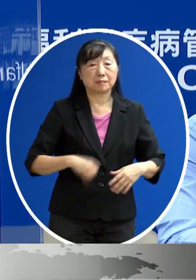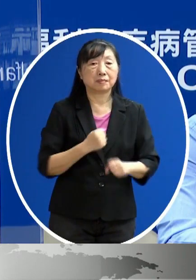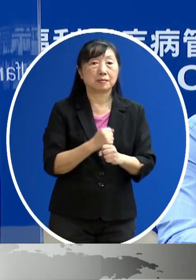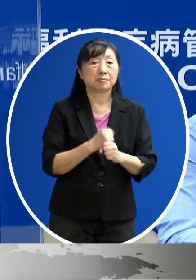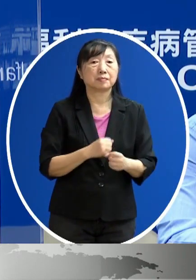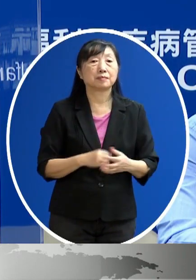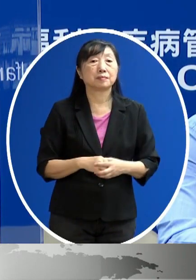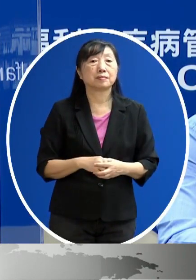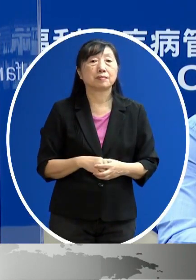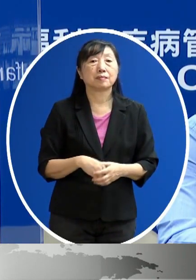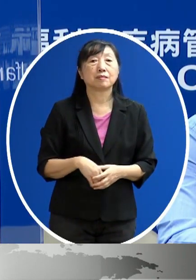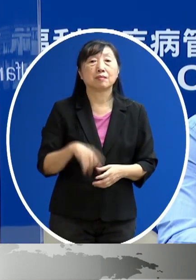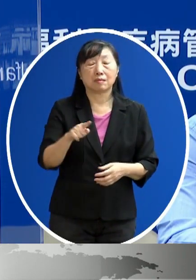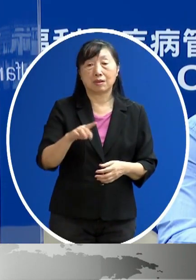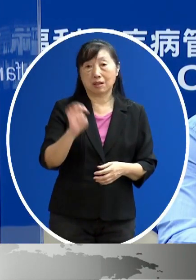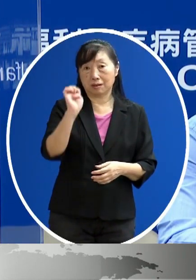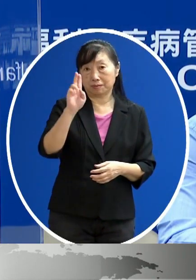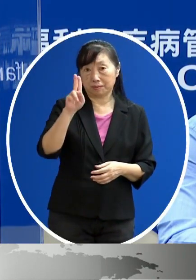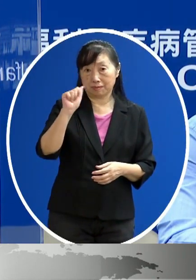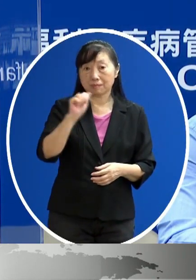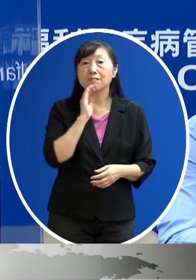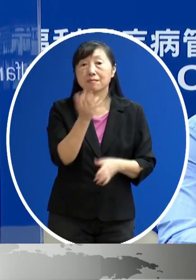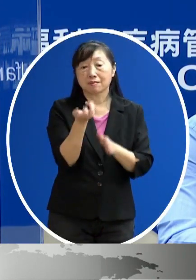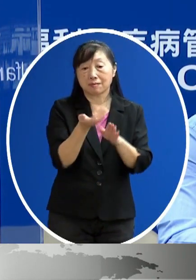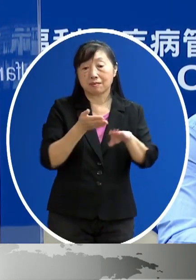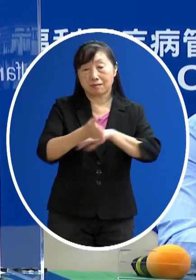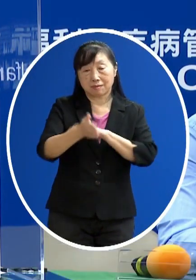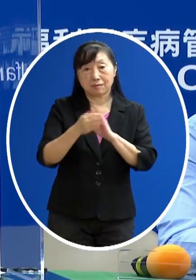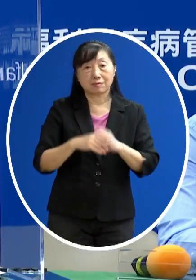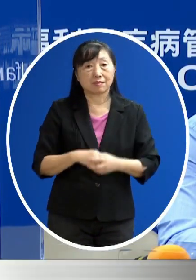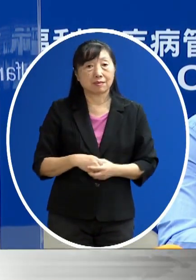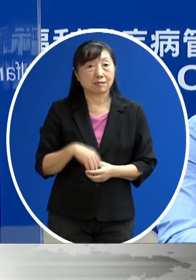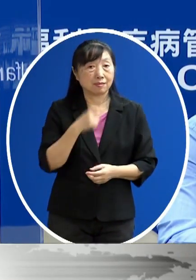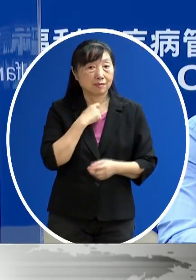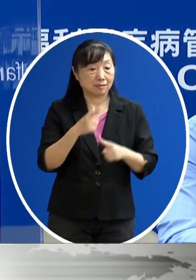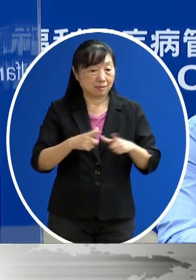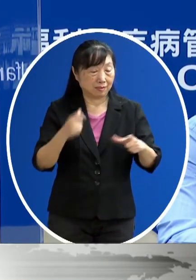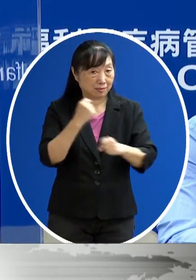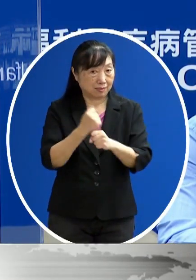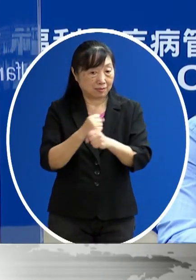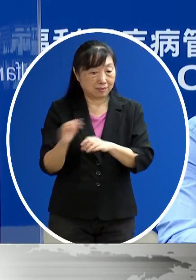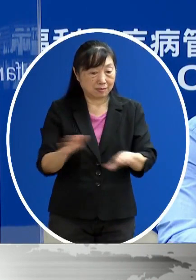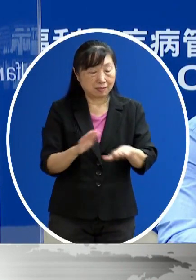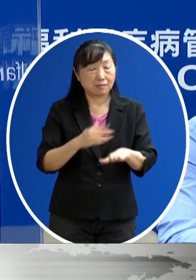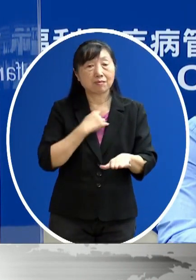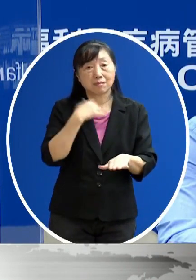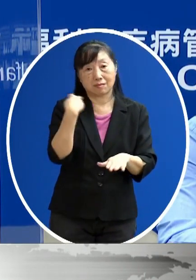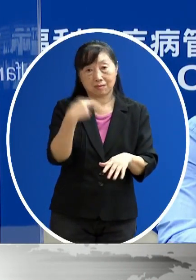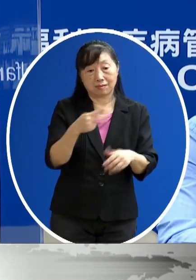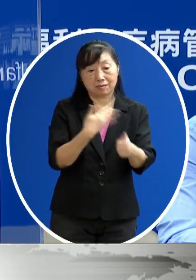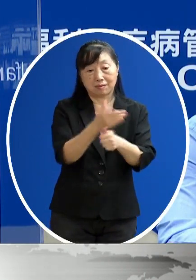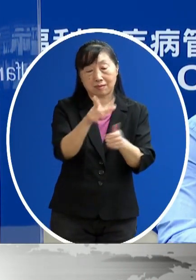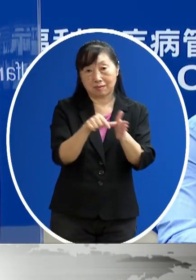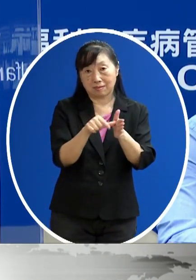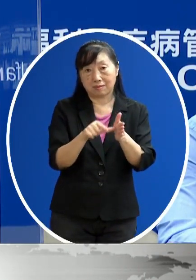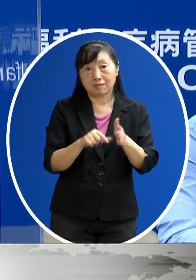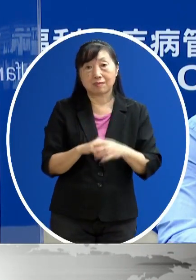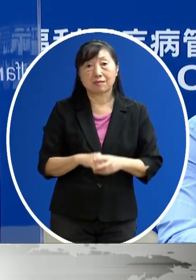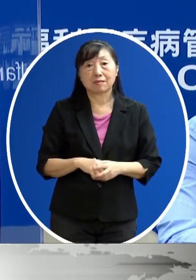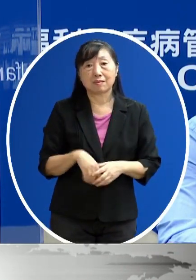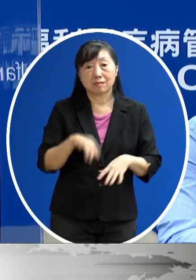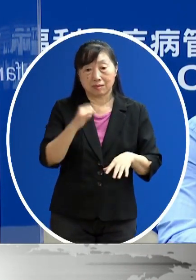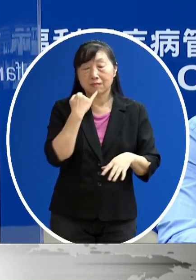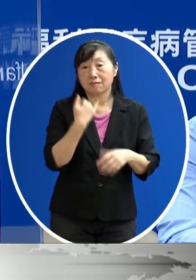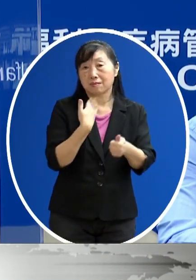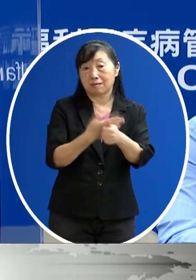process is being implemented. It has only just received EUA, and it will take some time before it can expand production capacity.